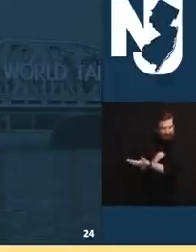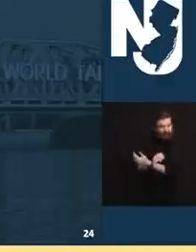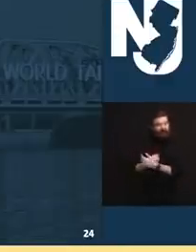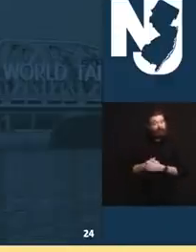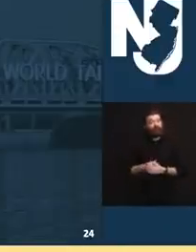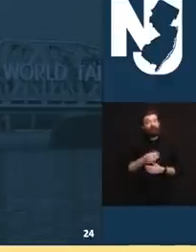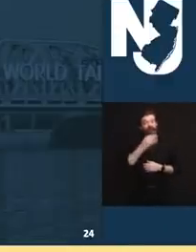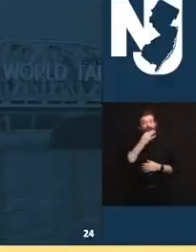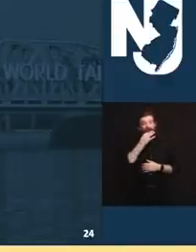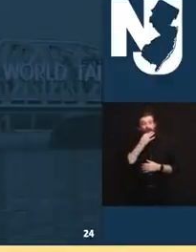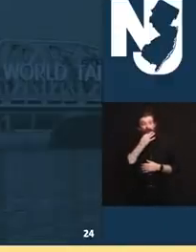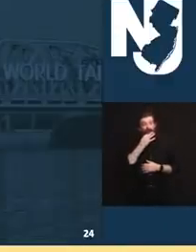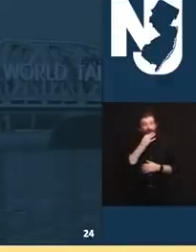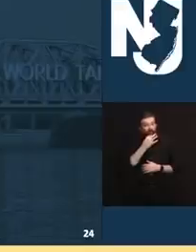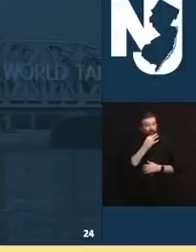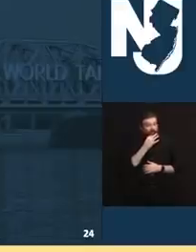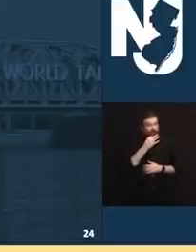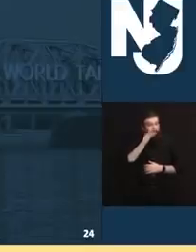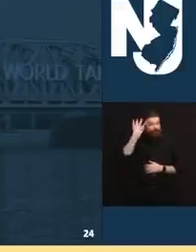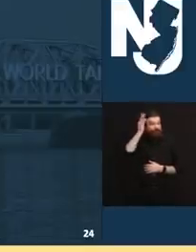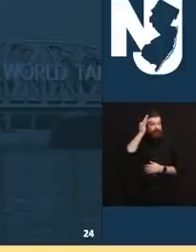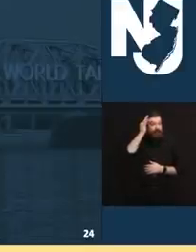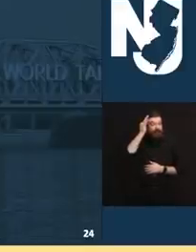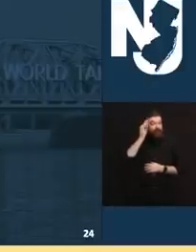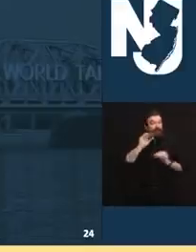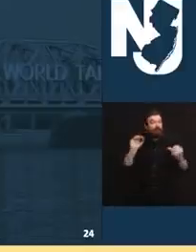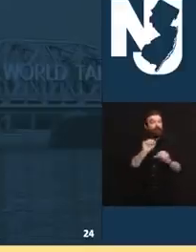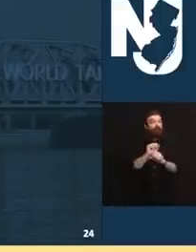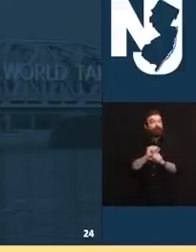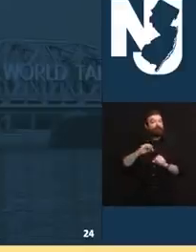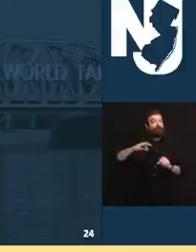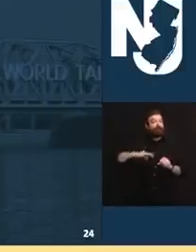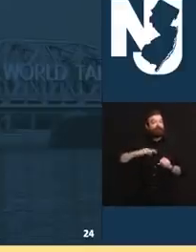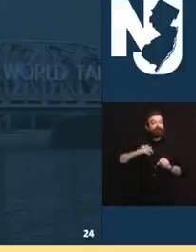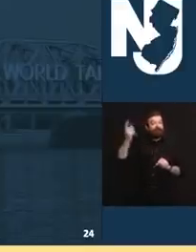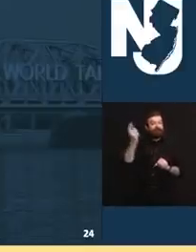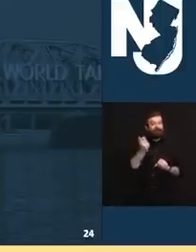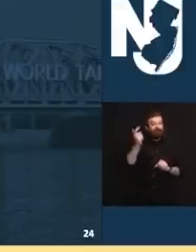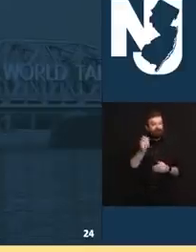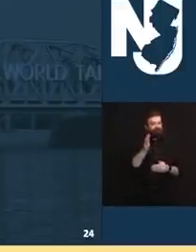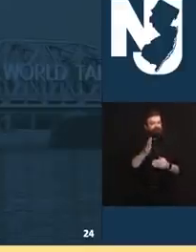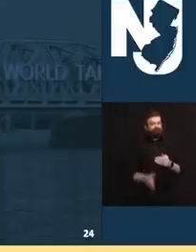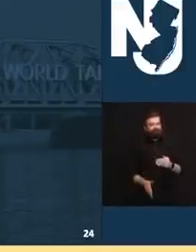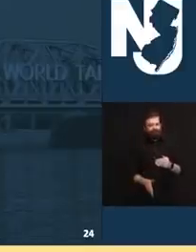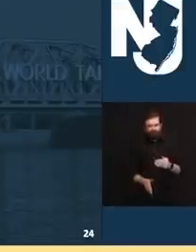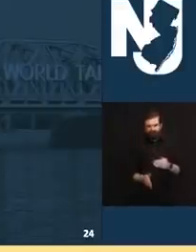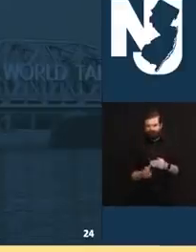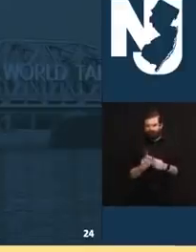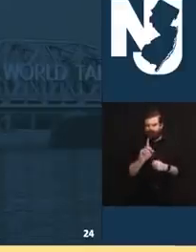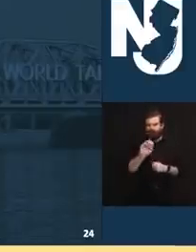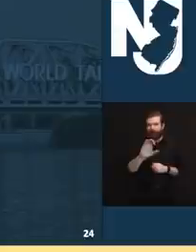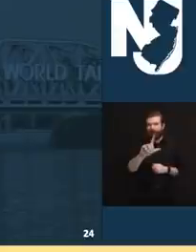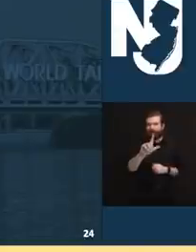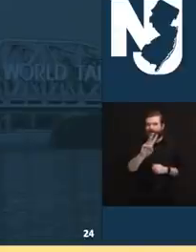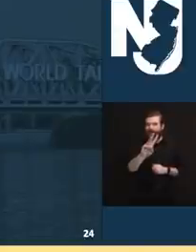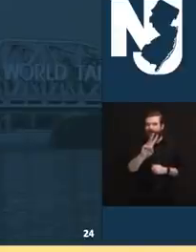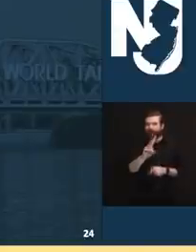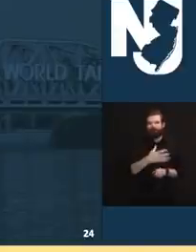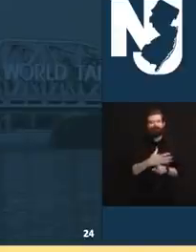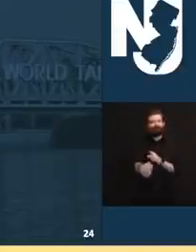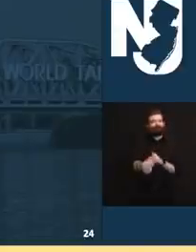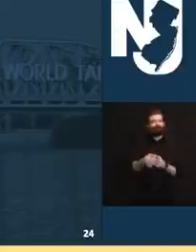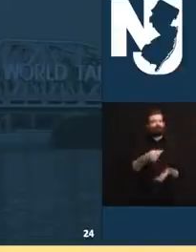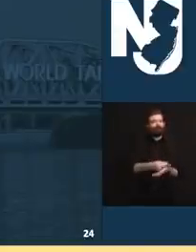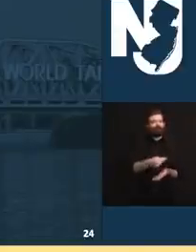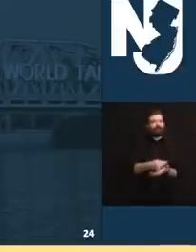estimated 500,000 New Jerseyans on December 26th. I want to again thank Labor Commissioner